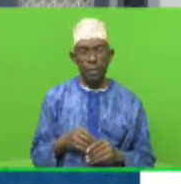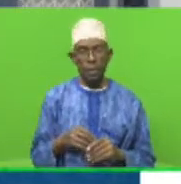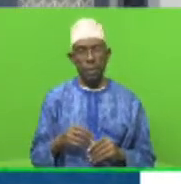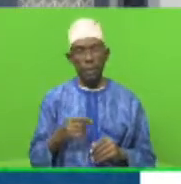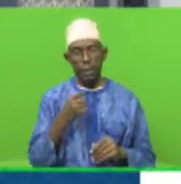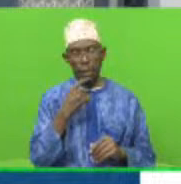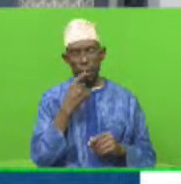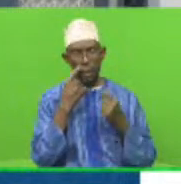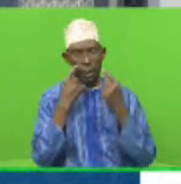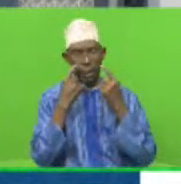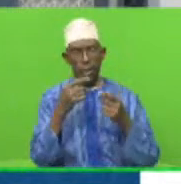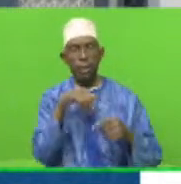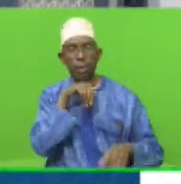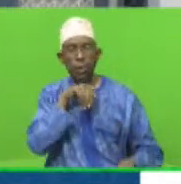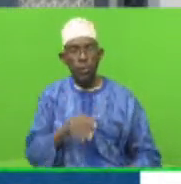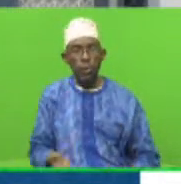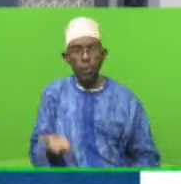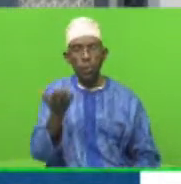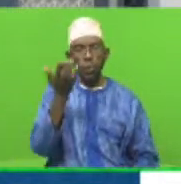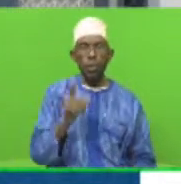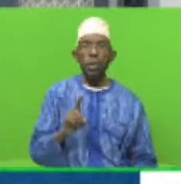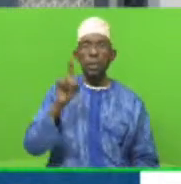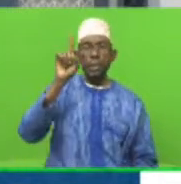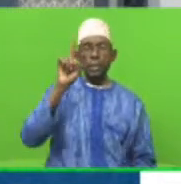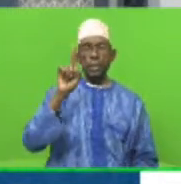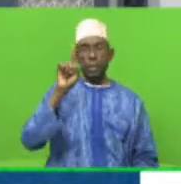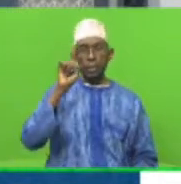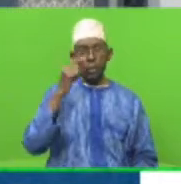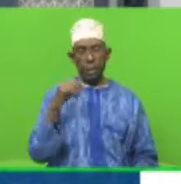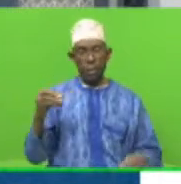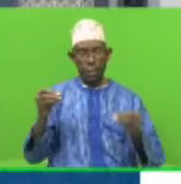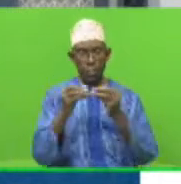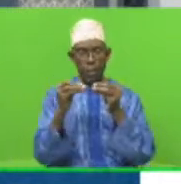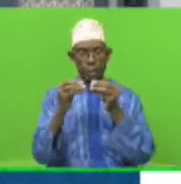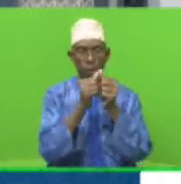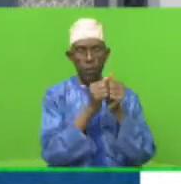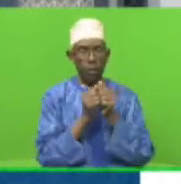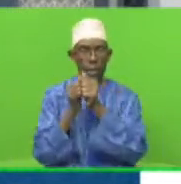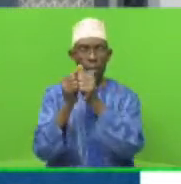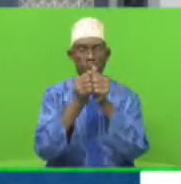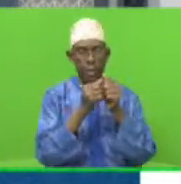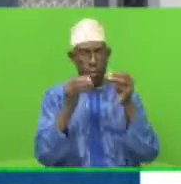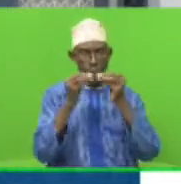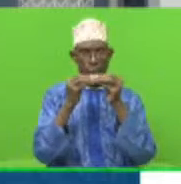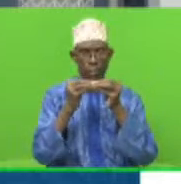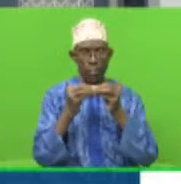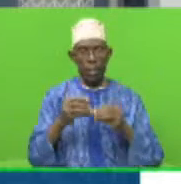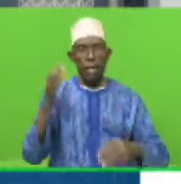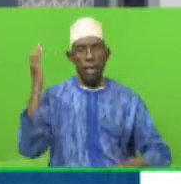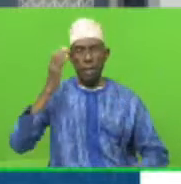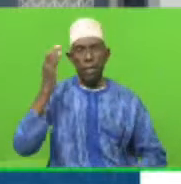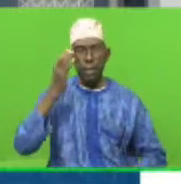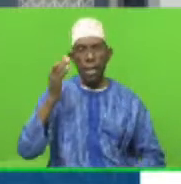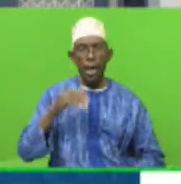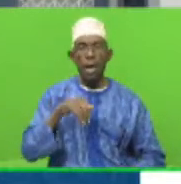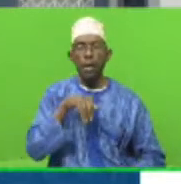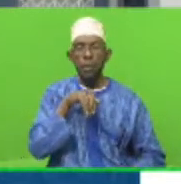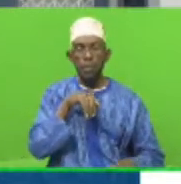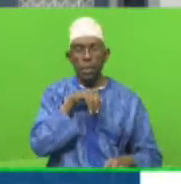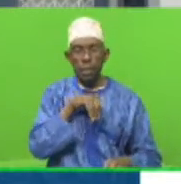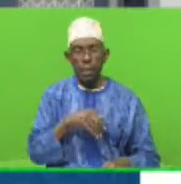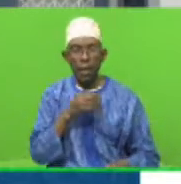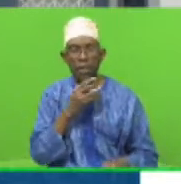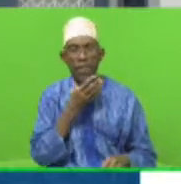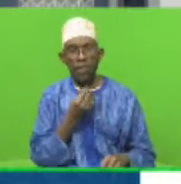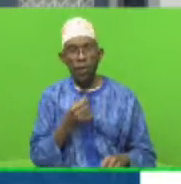Falaqiyana Rasulullah. And the Prophet sallallahu alayhi wa sallam met us. And he addresses Abu Jahl.